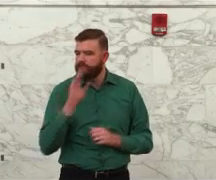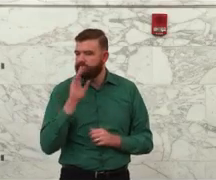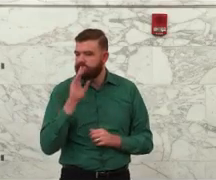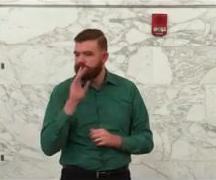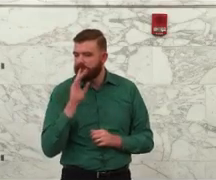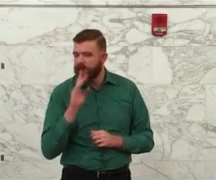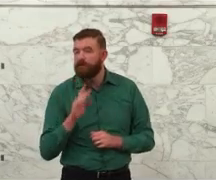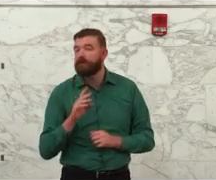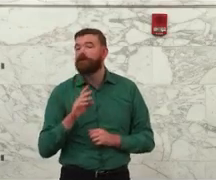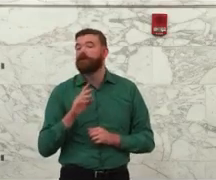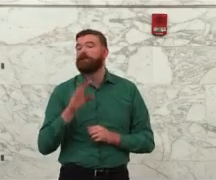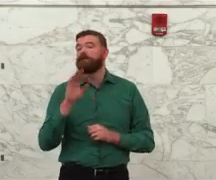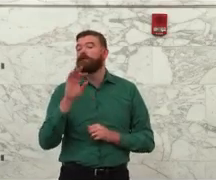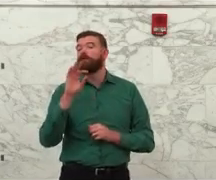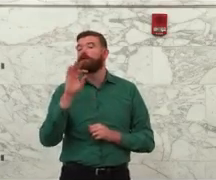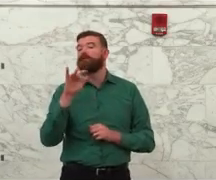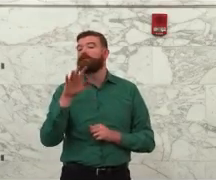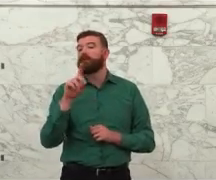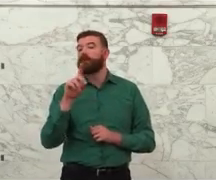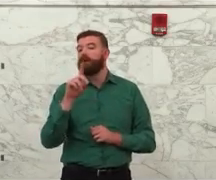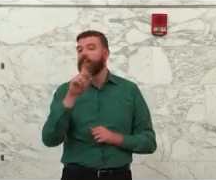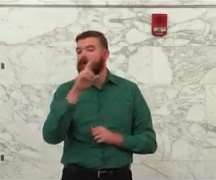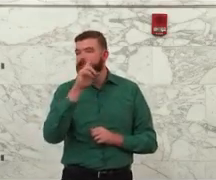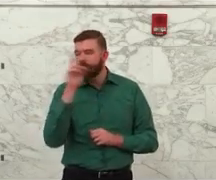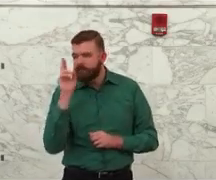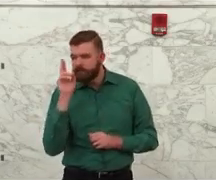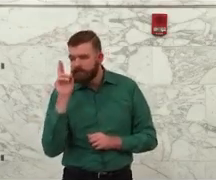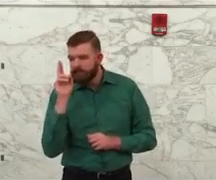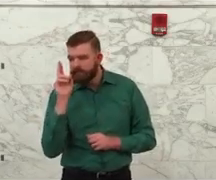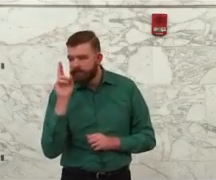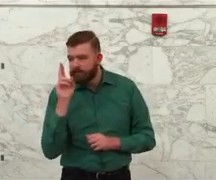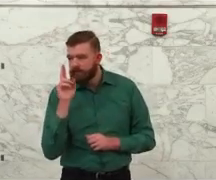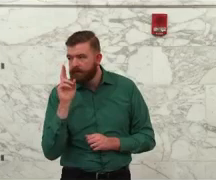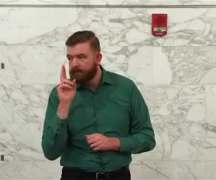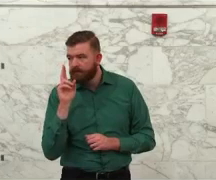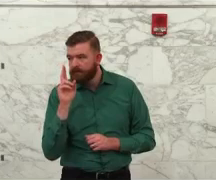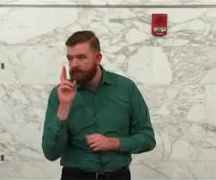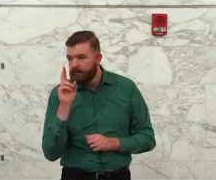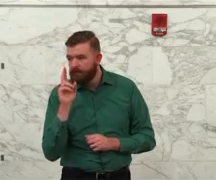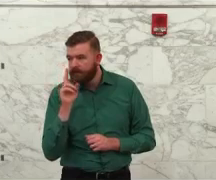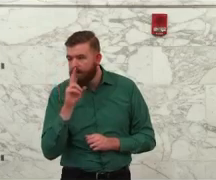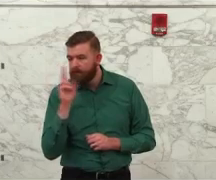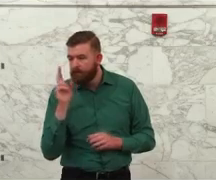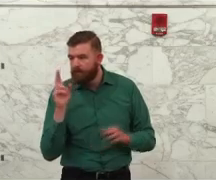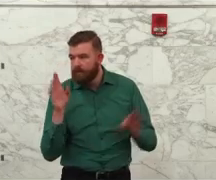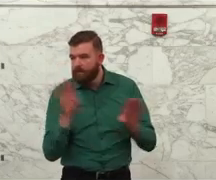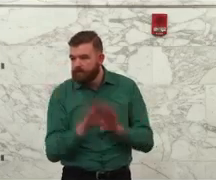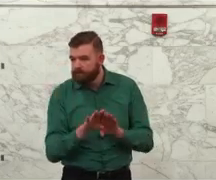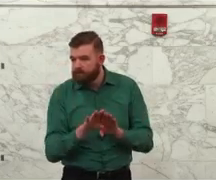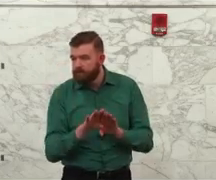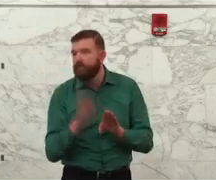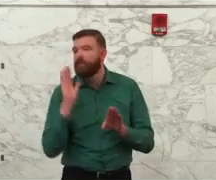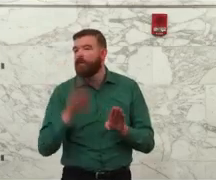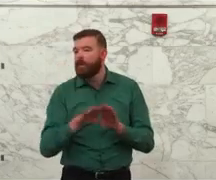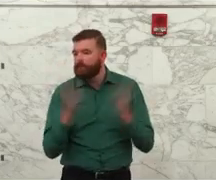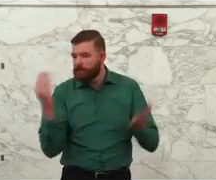closed wings and shuttered hospitals. We think we will be able to handle a